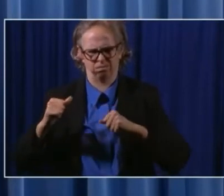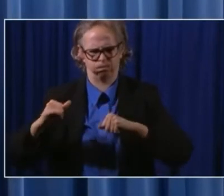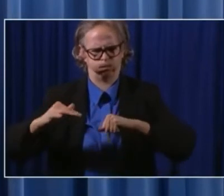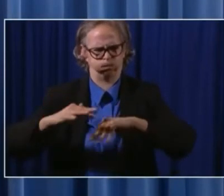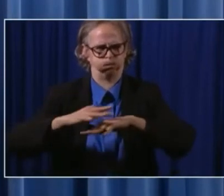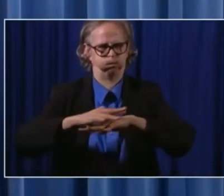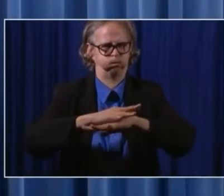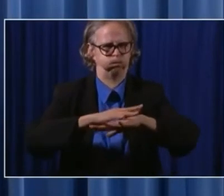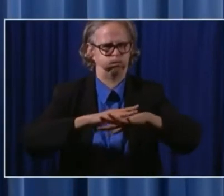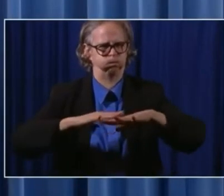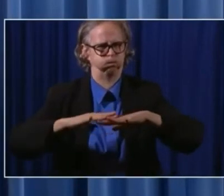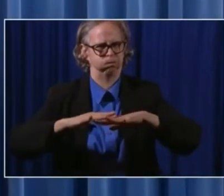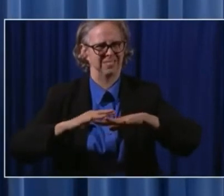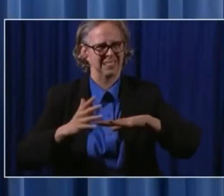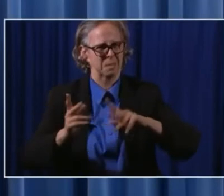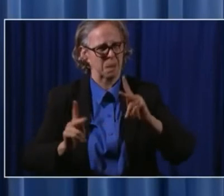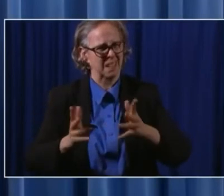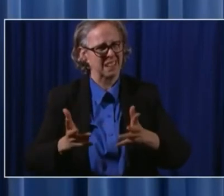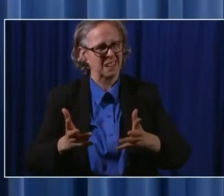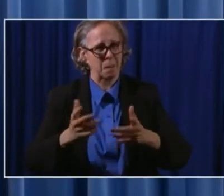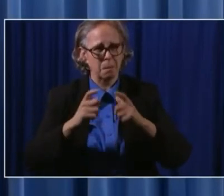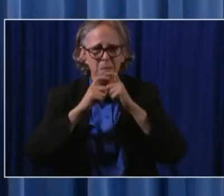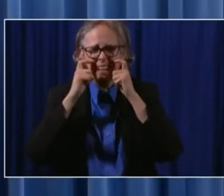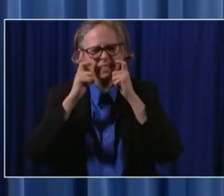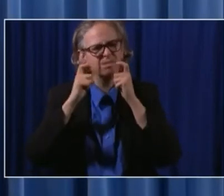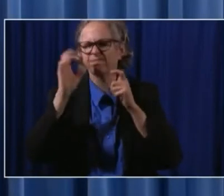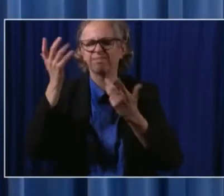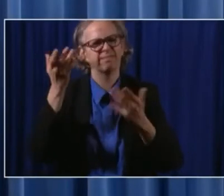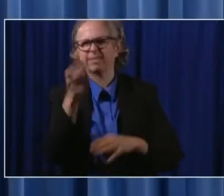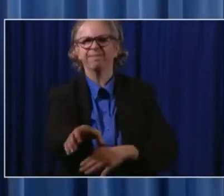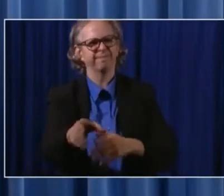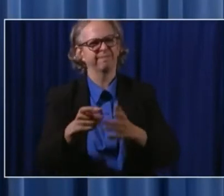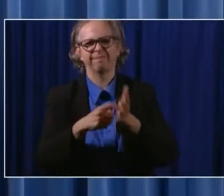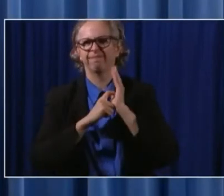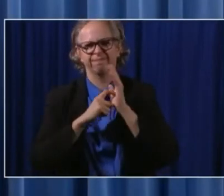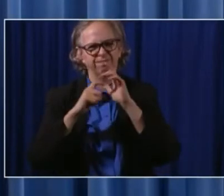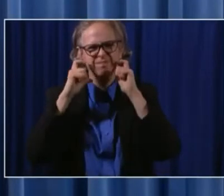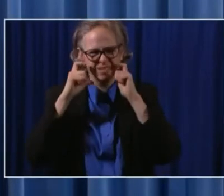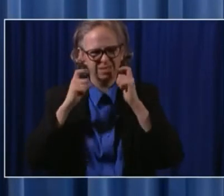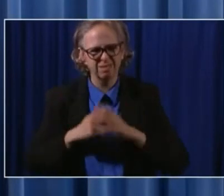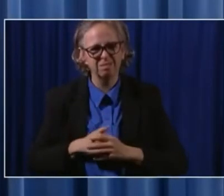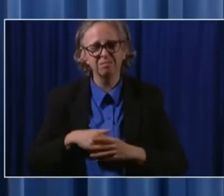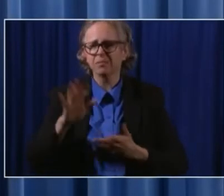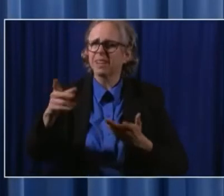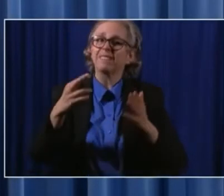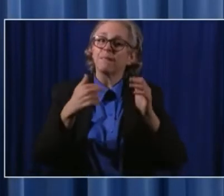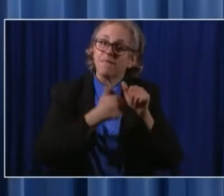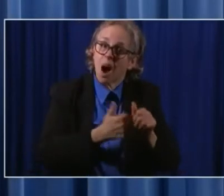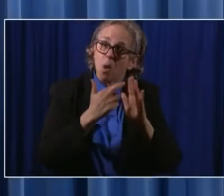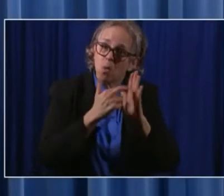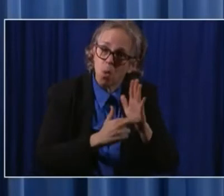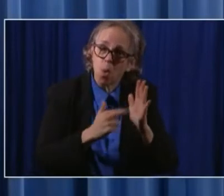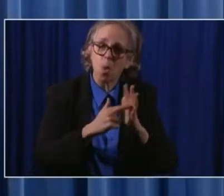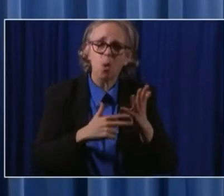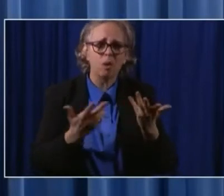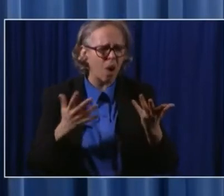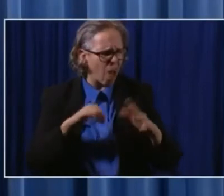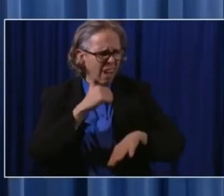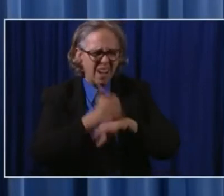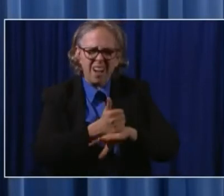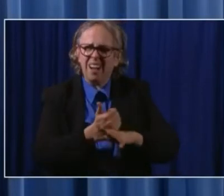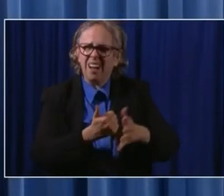night, people will need to have a mask on. But they'll also need to be following the other protocols that we laid out in